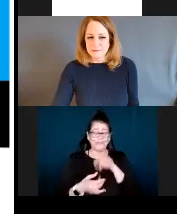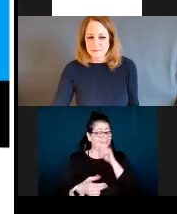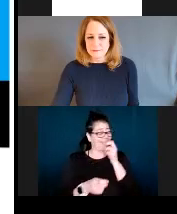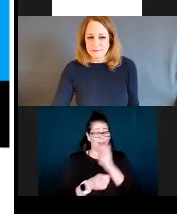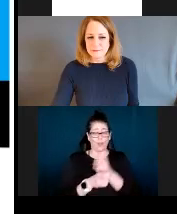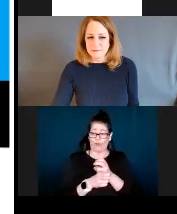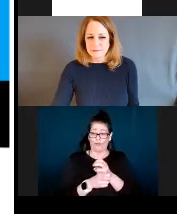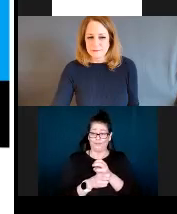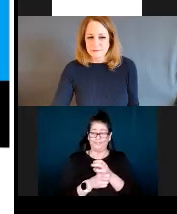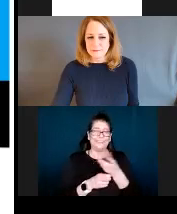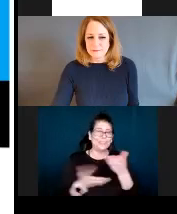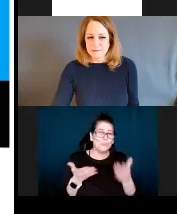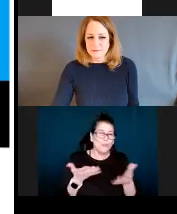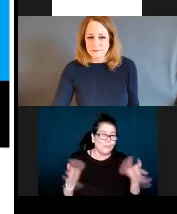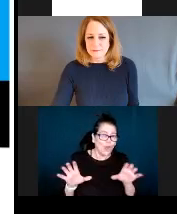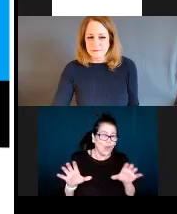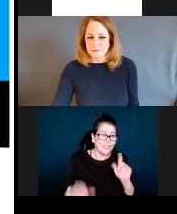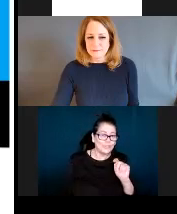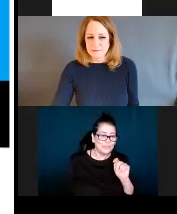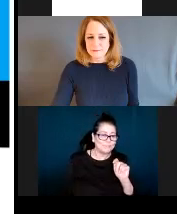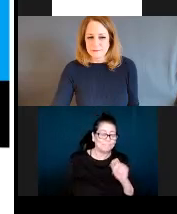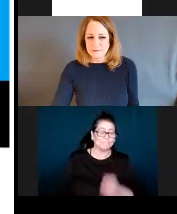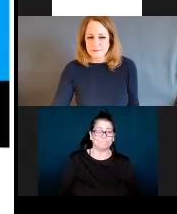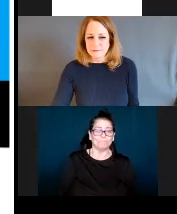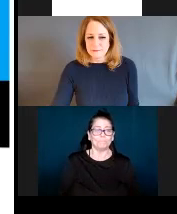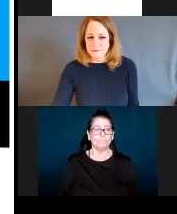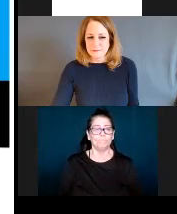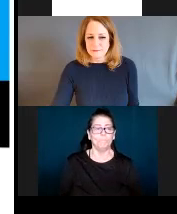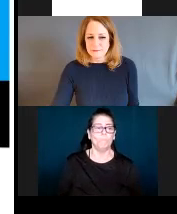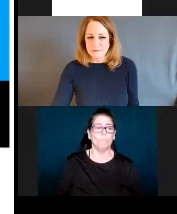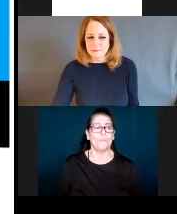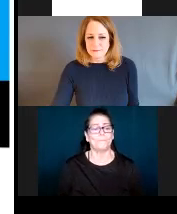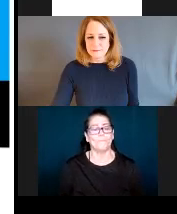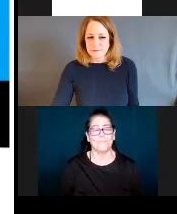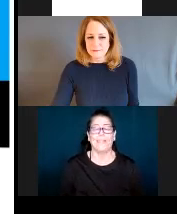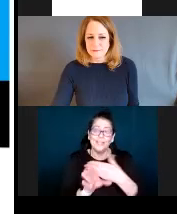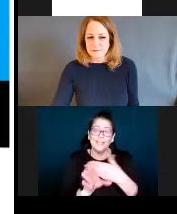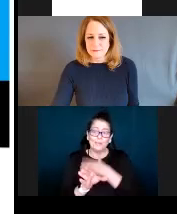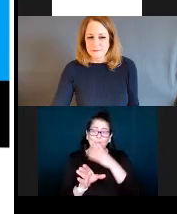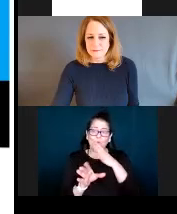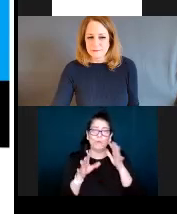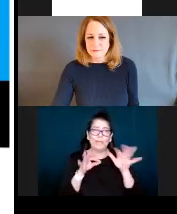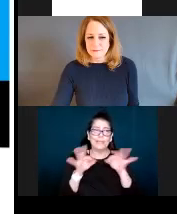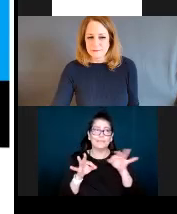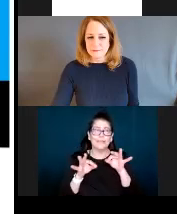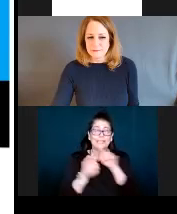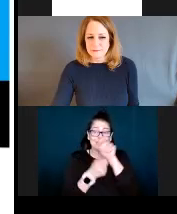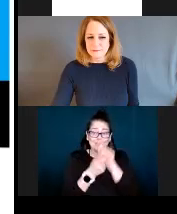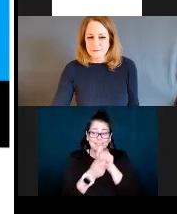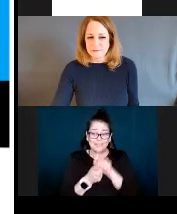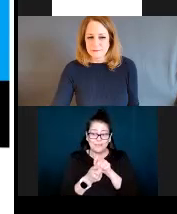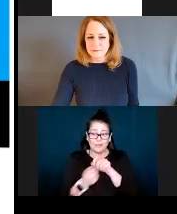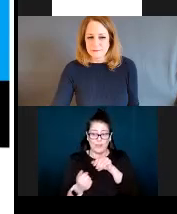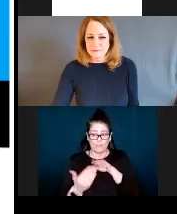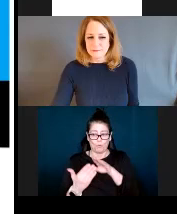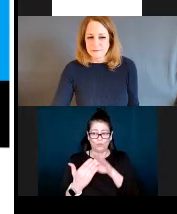doing some of these things. So before we get into some specifics regarding grounding,